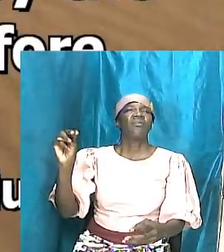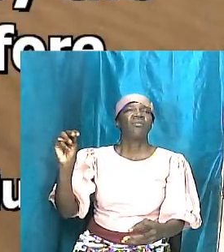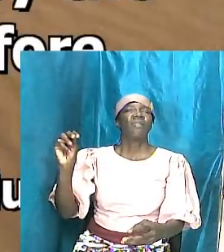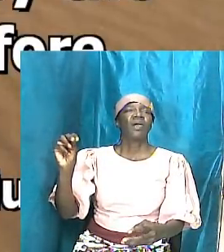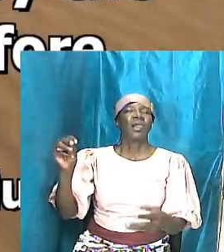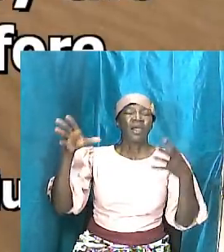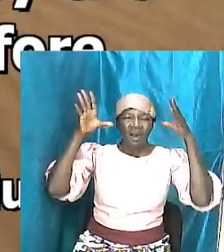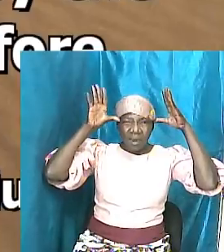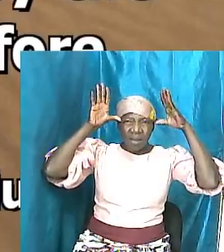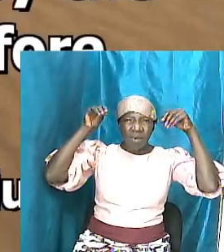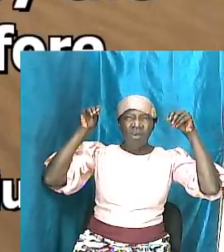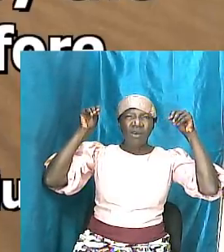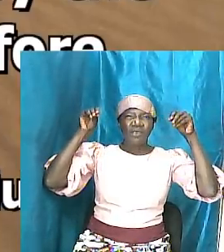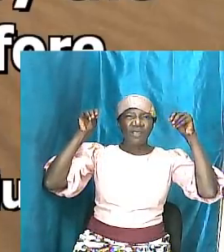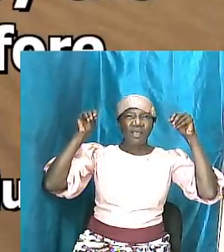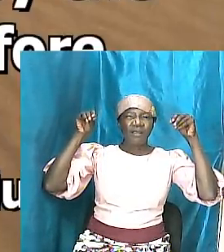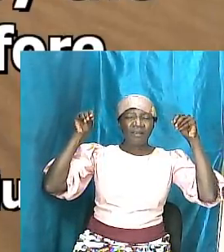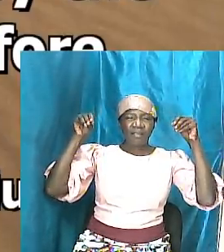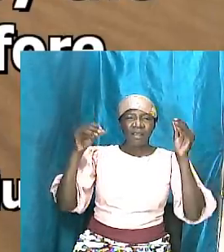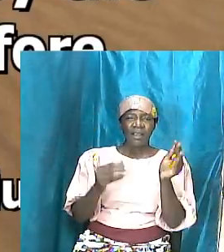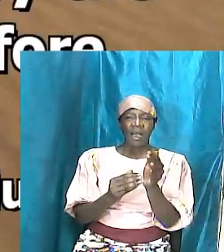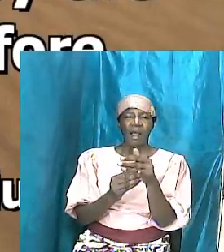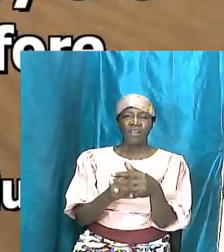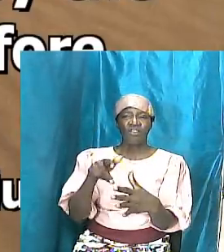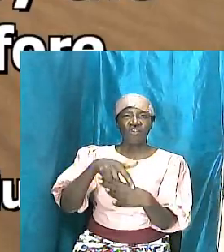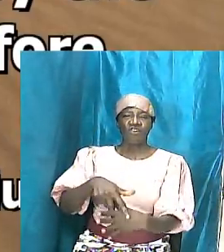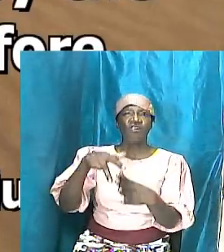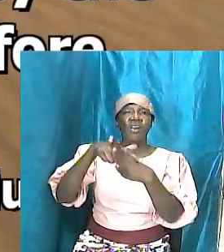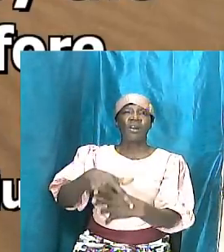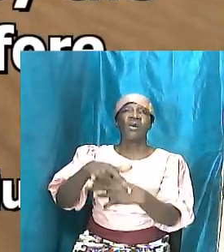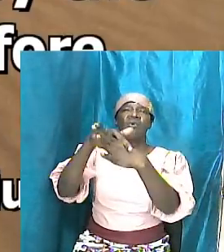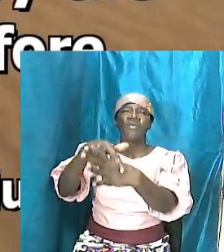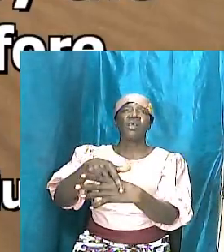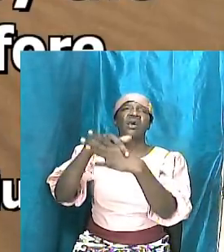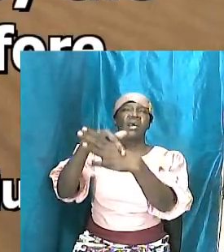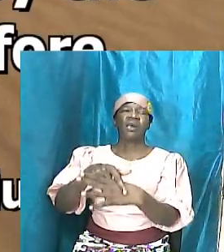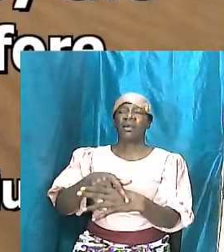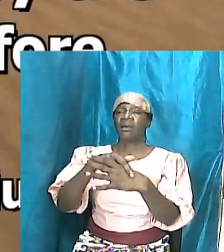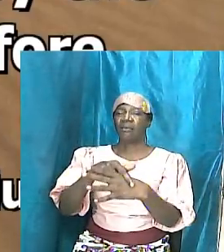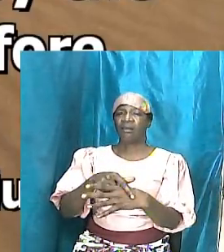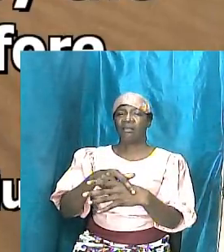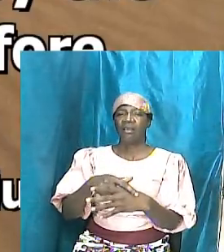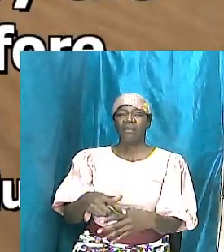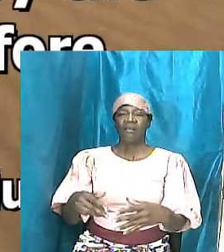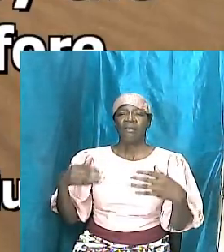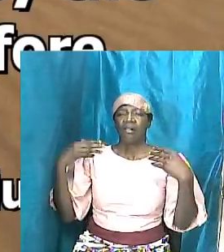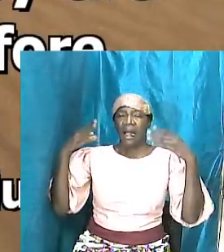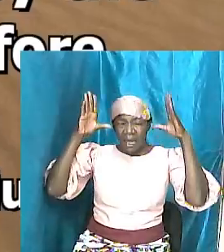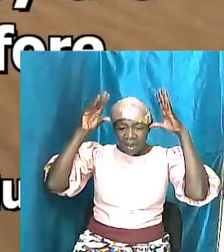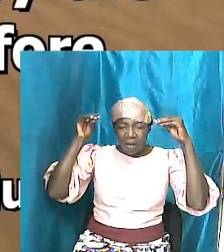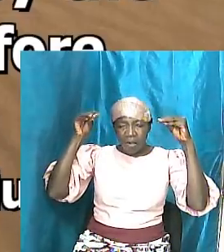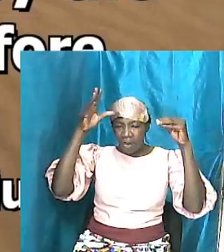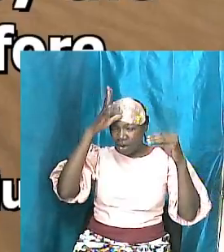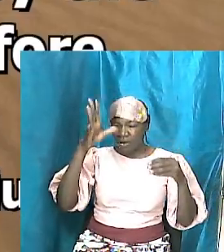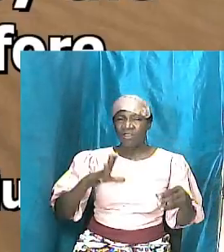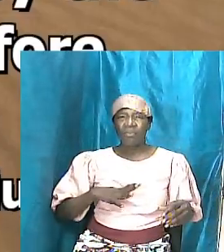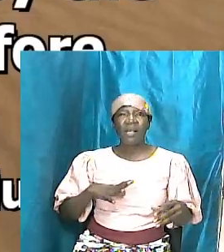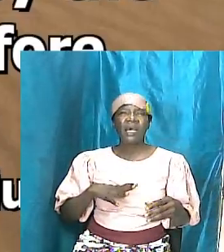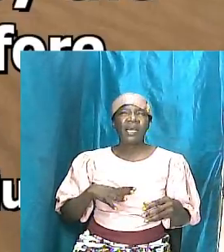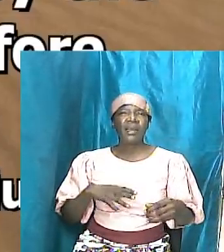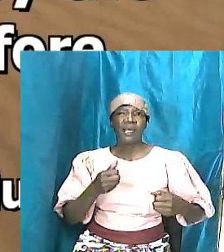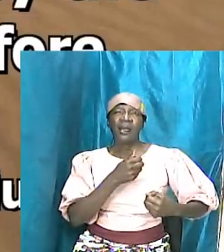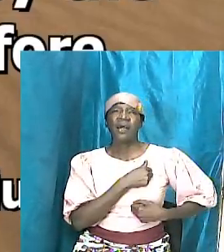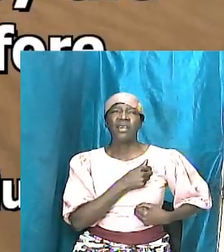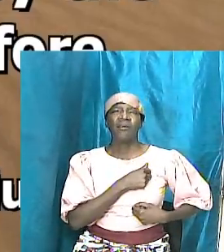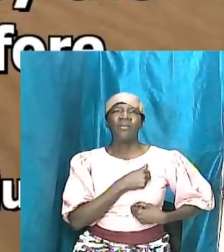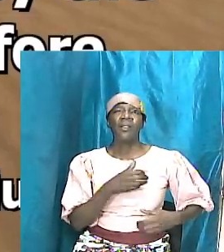all the horses and chariots of Pharaoh, and his horsemen and his army, and overtook